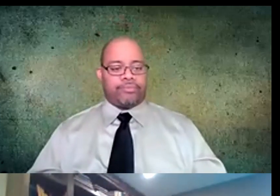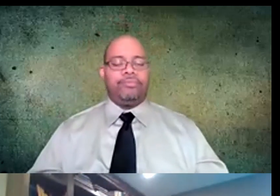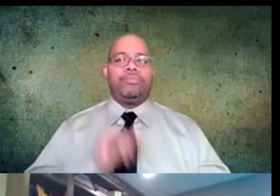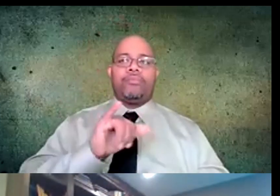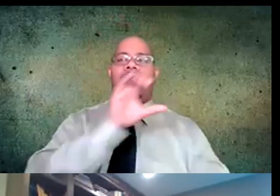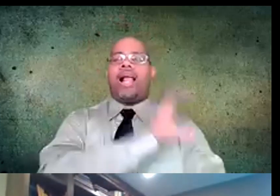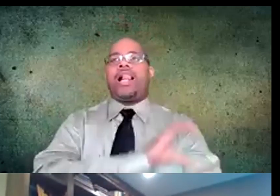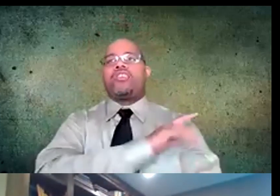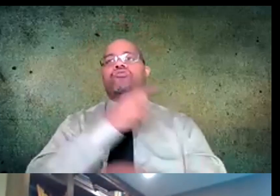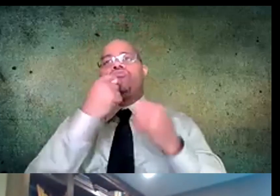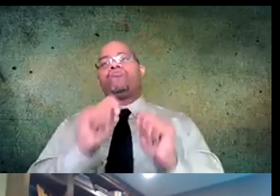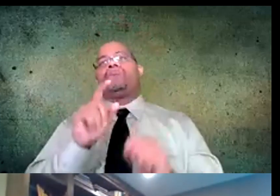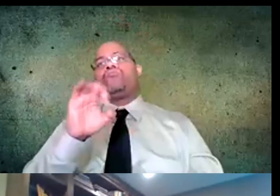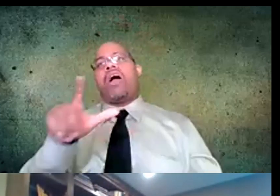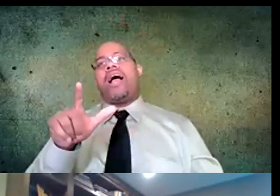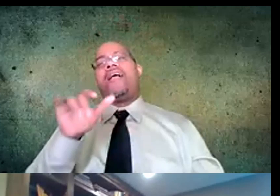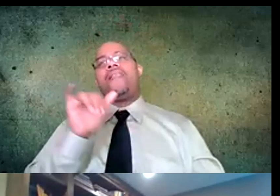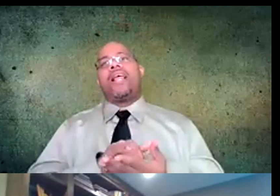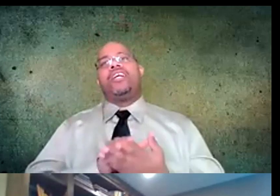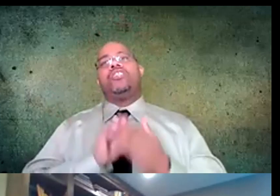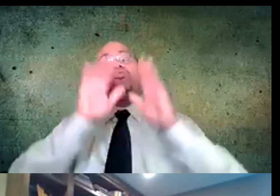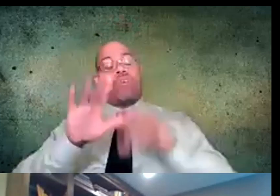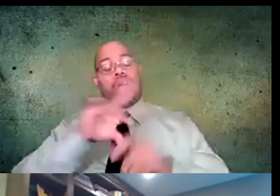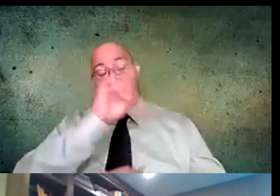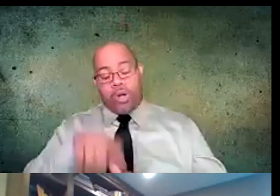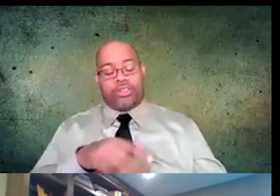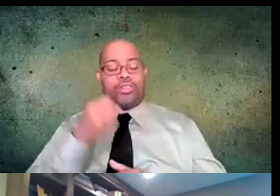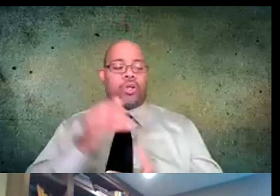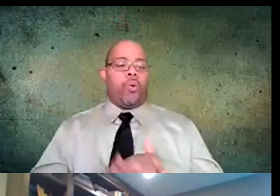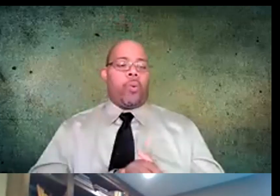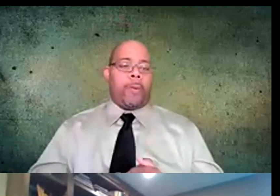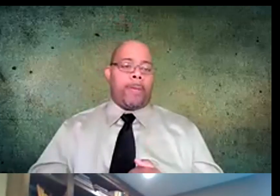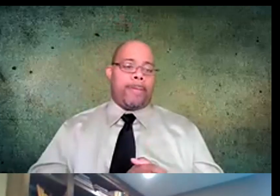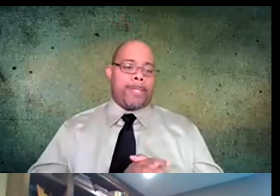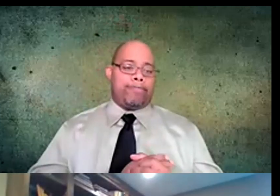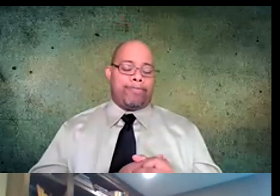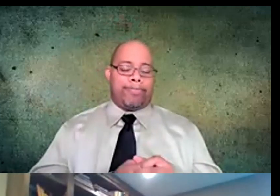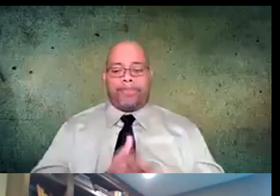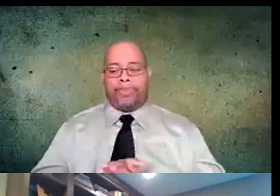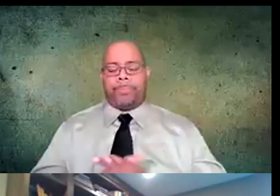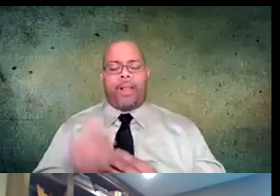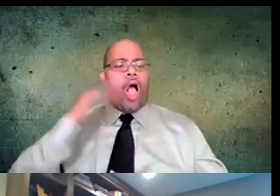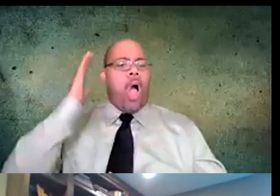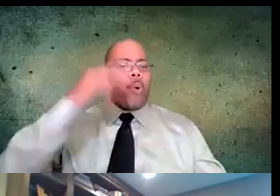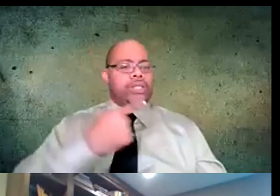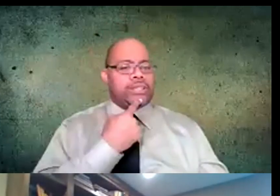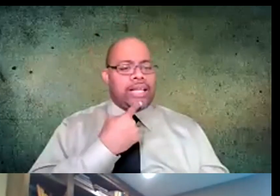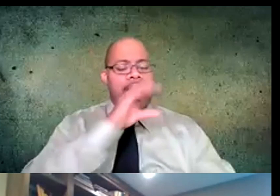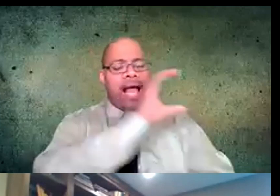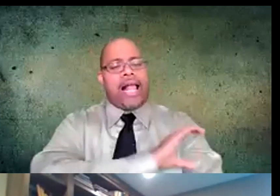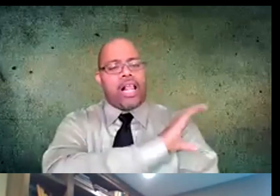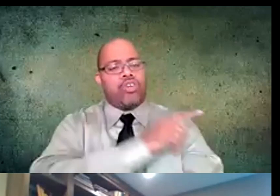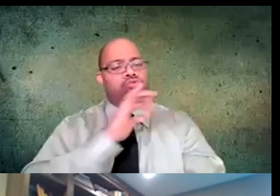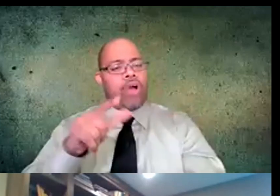Clinical trial leads. Okay, that's a great question. So I'm gonna say clinical trial.